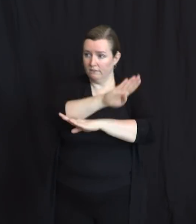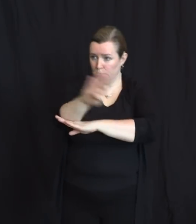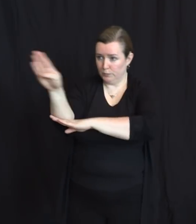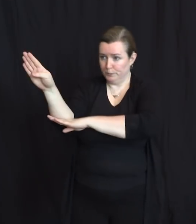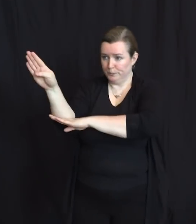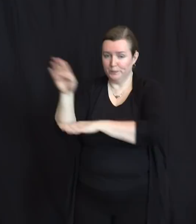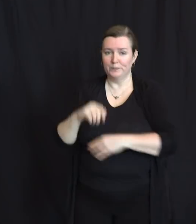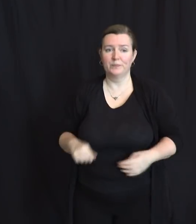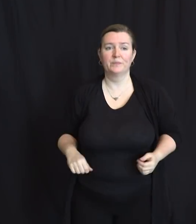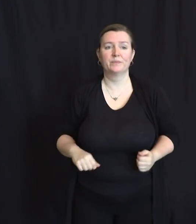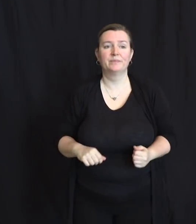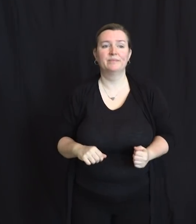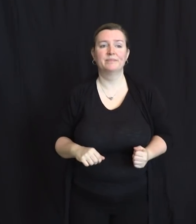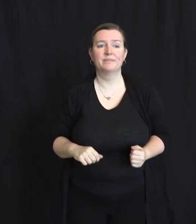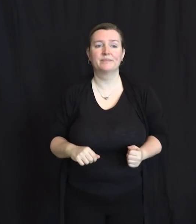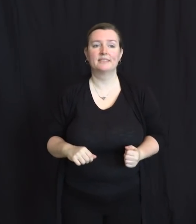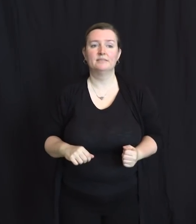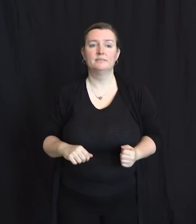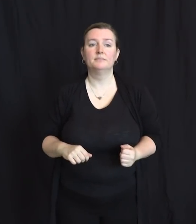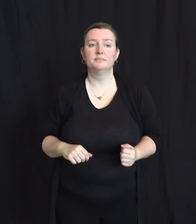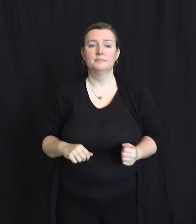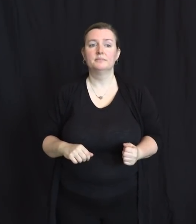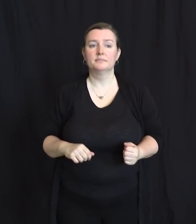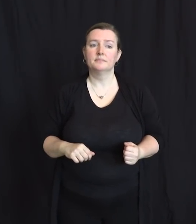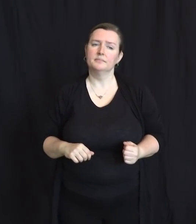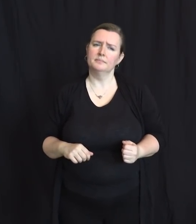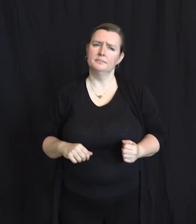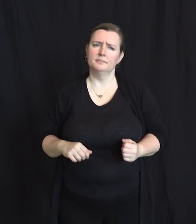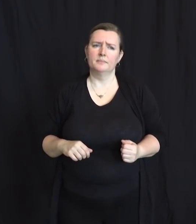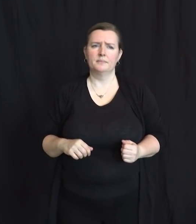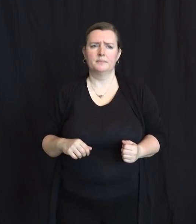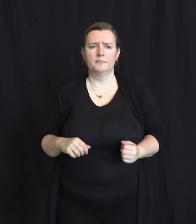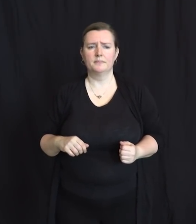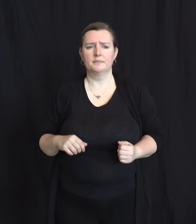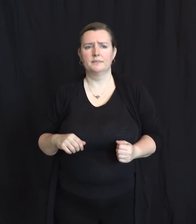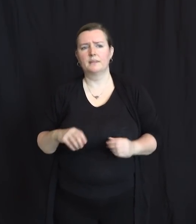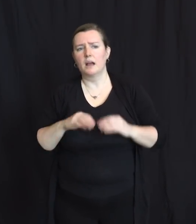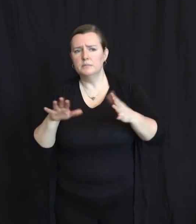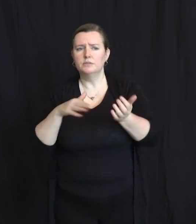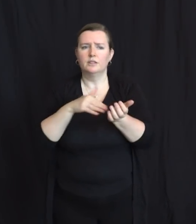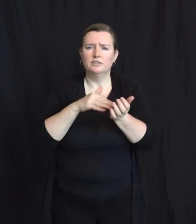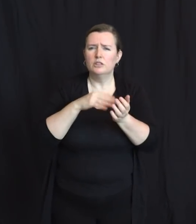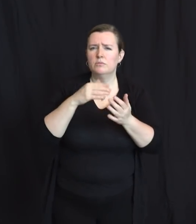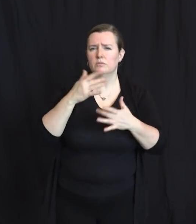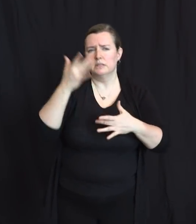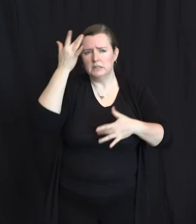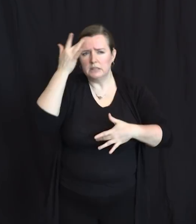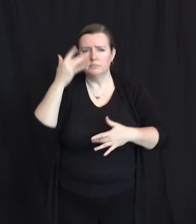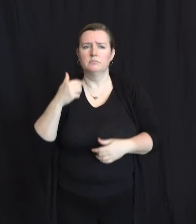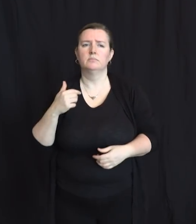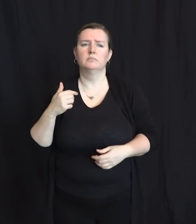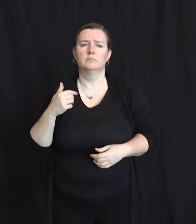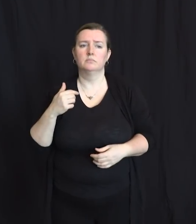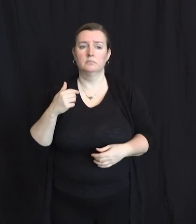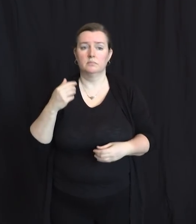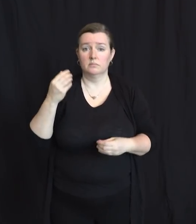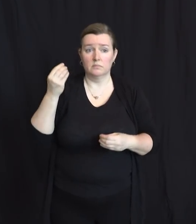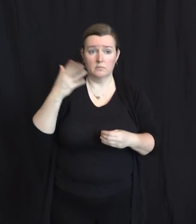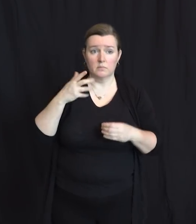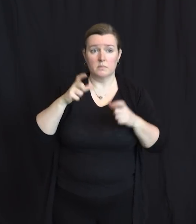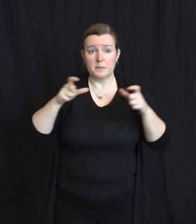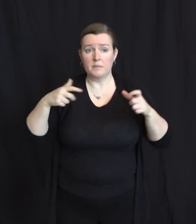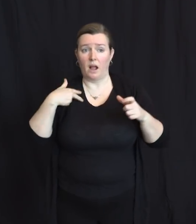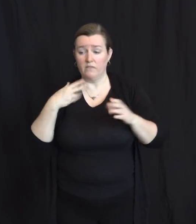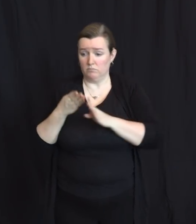Epidemiologists and chronic disease experts tell us that those with underlying conditions such